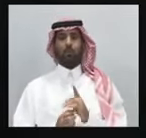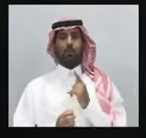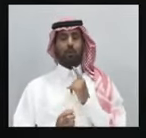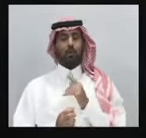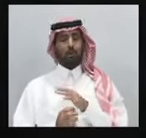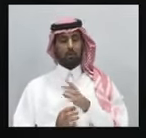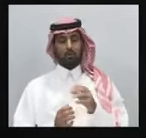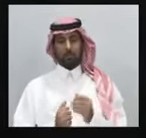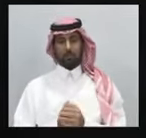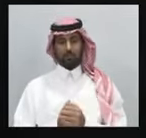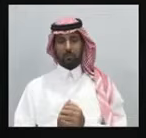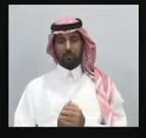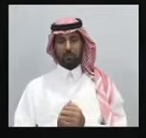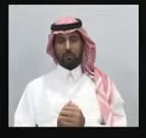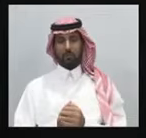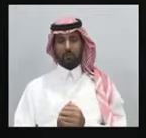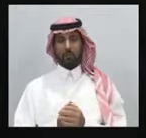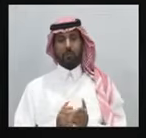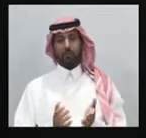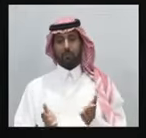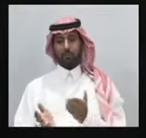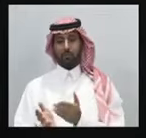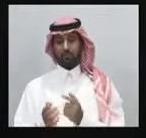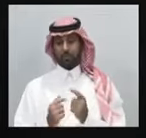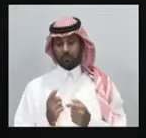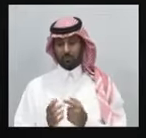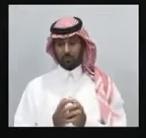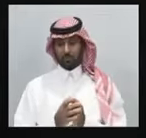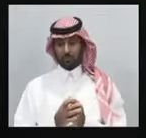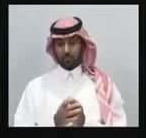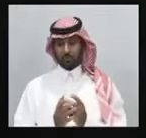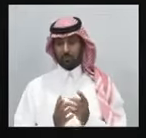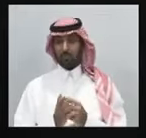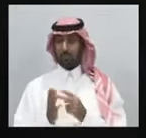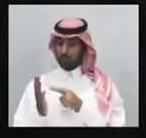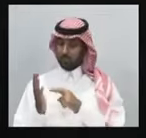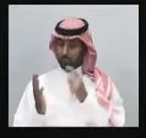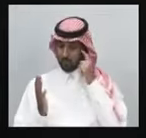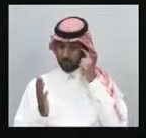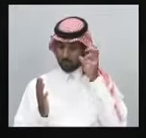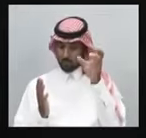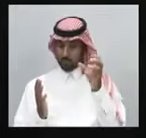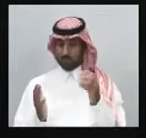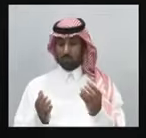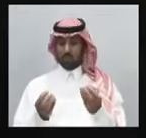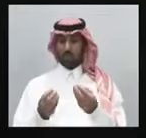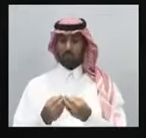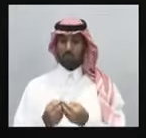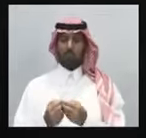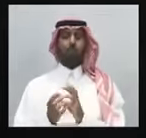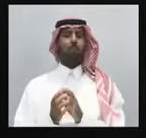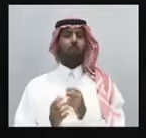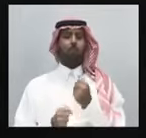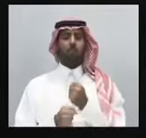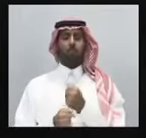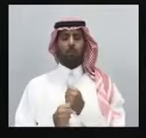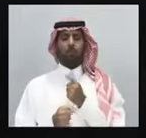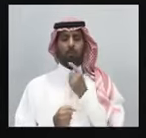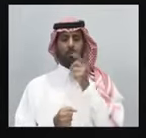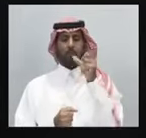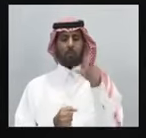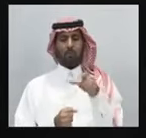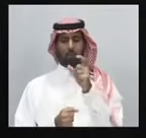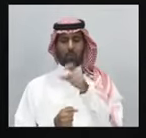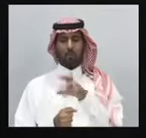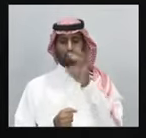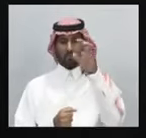training. Okay? Let's continue in here. So, you read the job opportunities on page 26 and you filled this